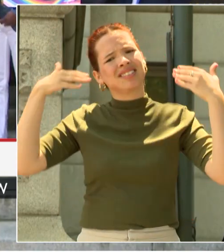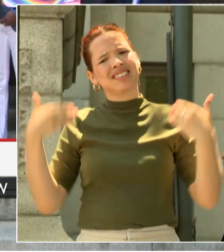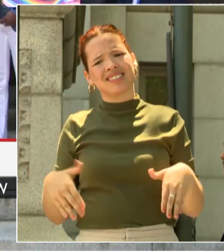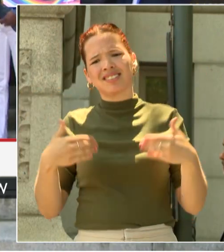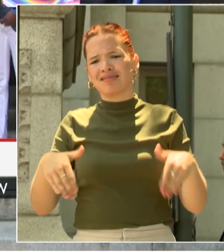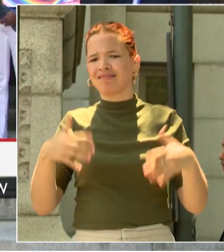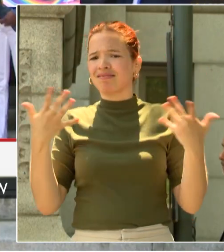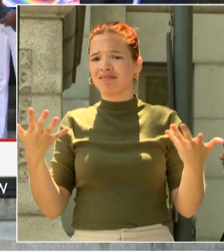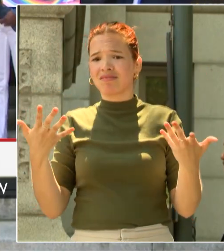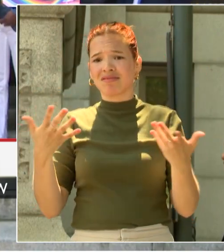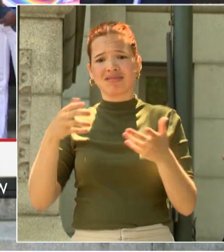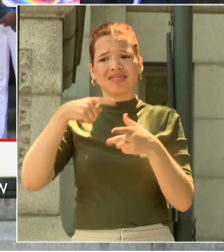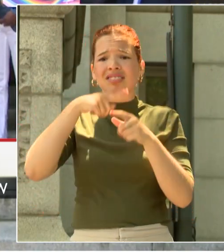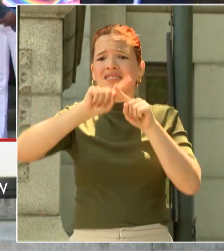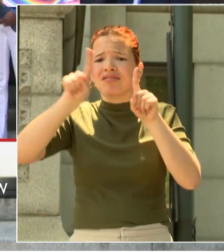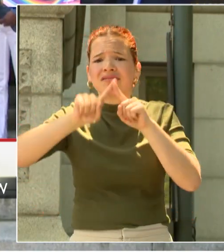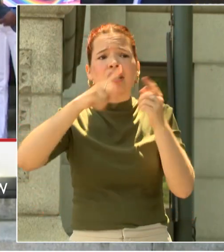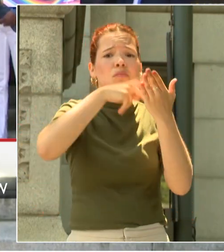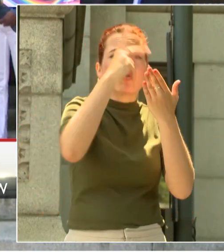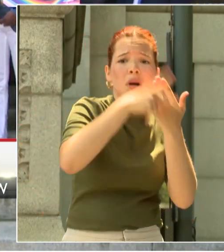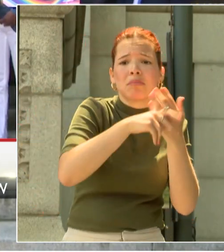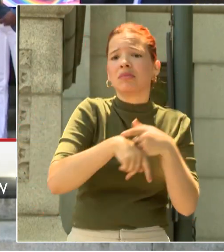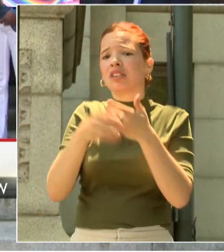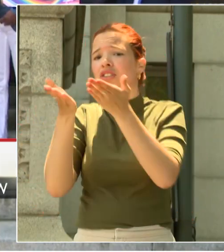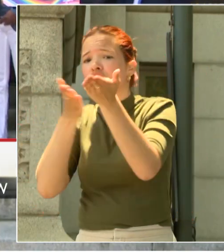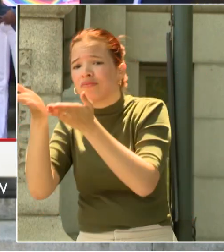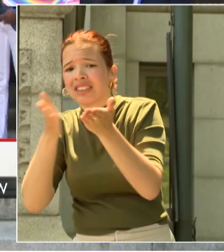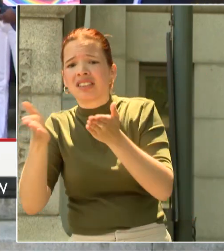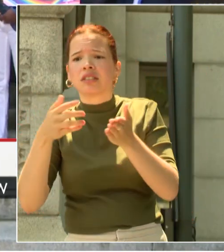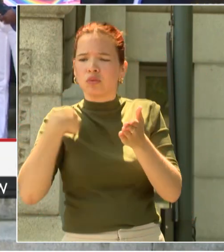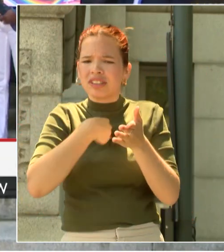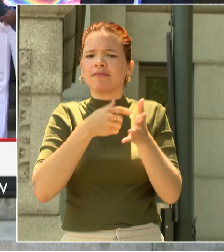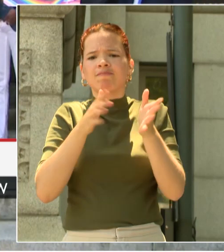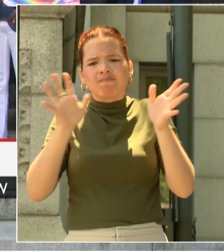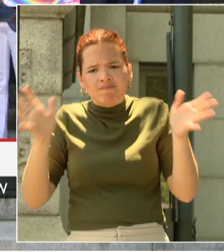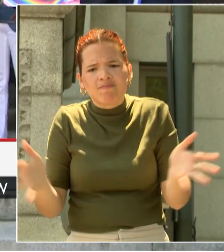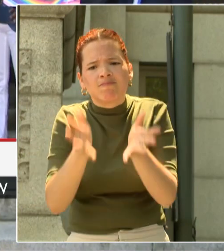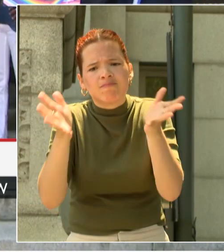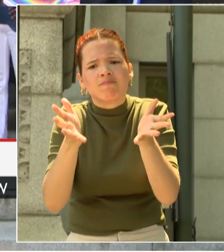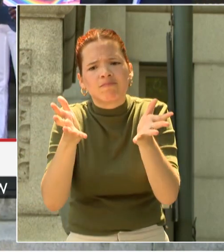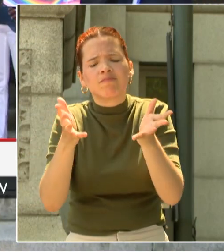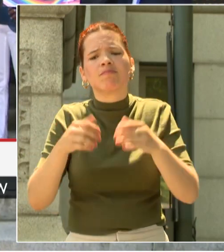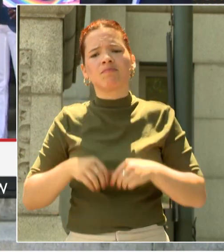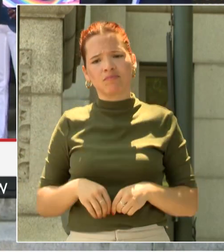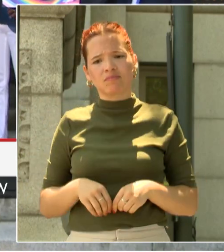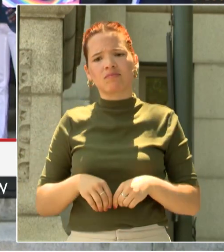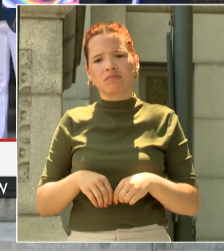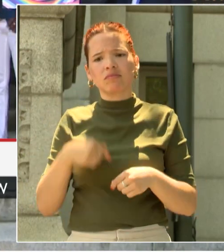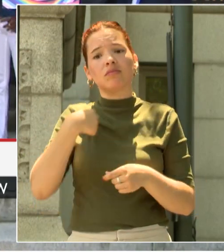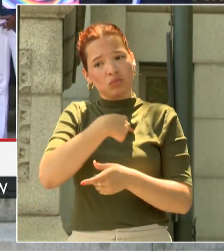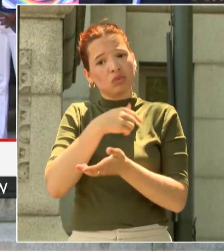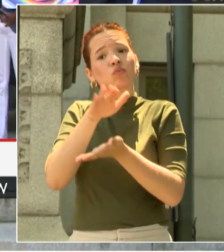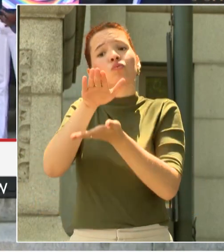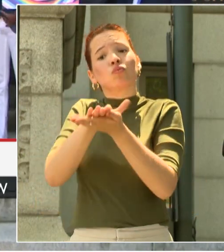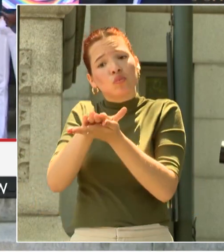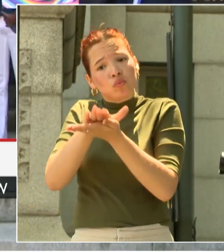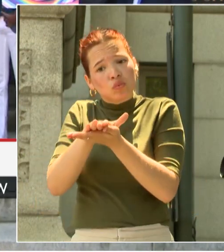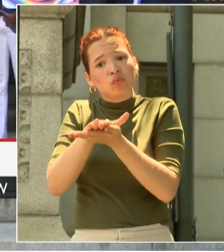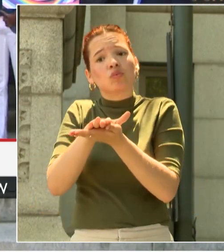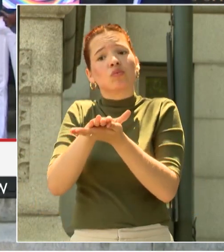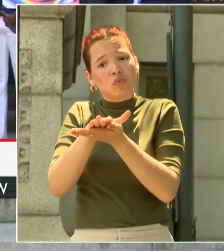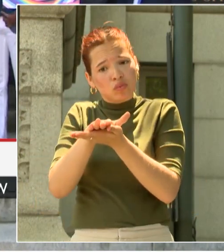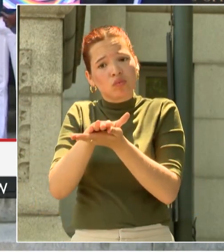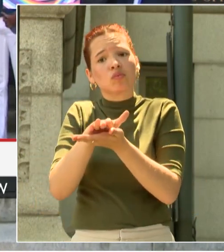and services. We do it in our initiatives. We do it in our schools. So no, we won't